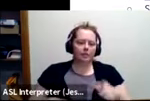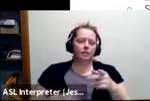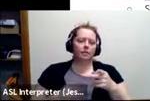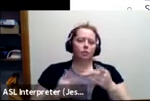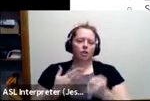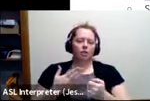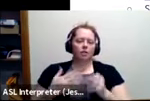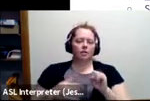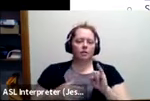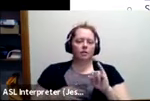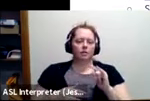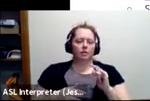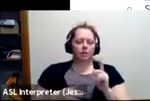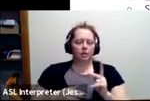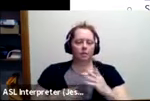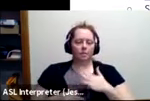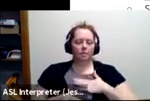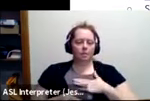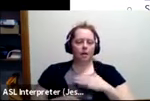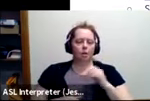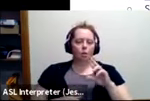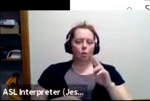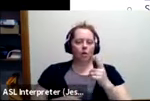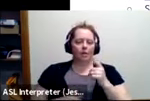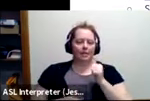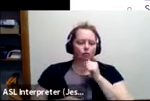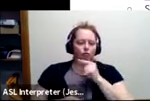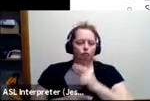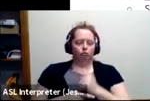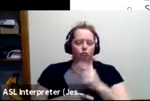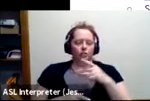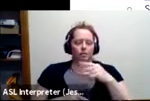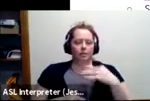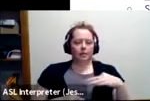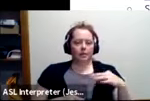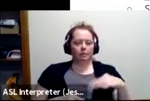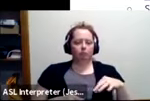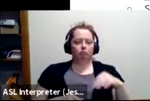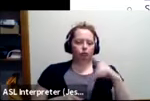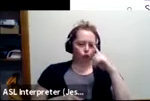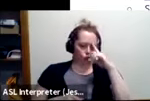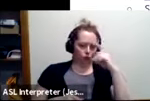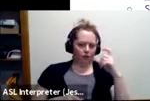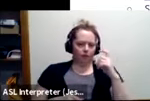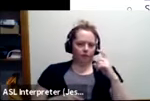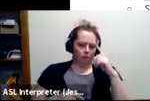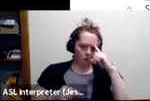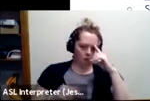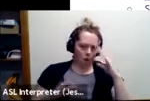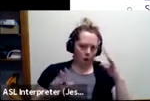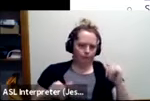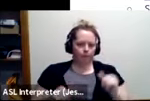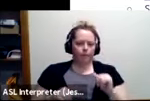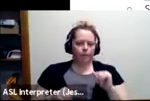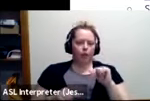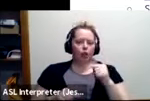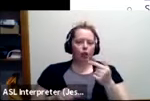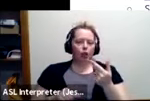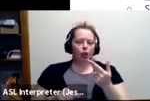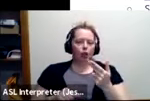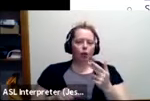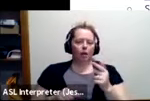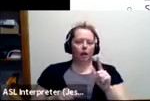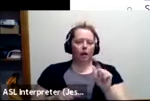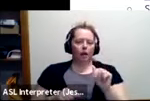my organization, SisTersPGH, Dreams of Hope, and the Hugh Lane Wellness Foundation. Thank you all for your work and the work you have